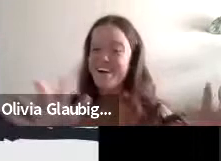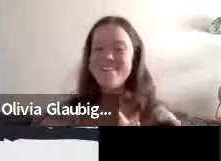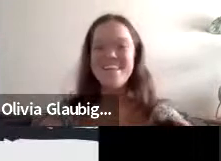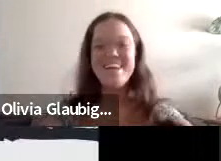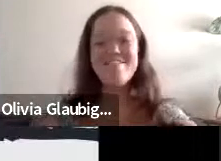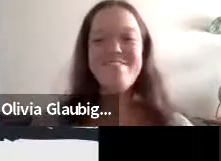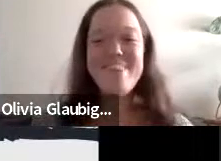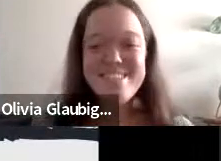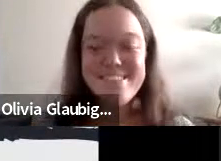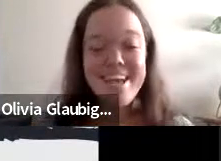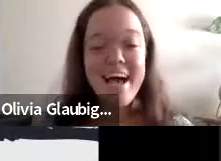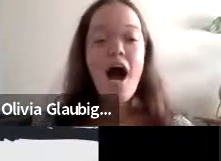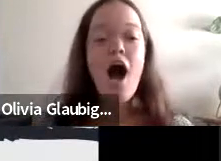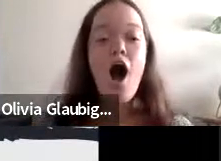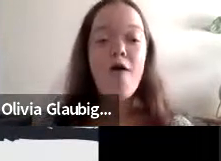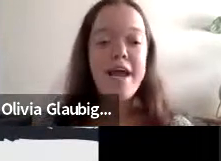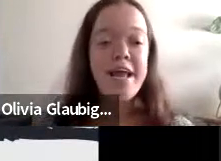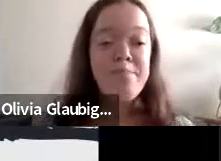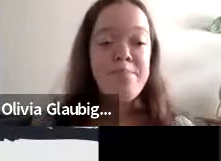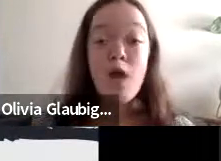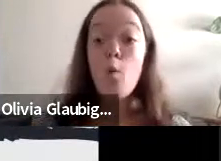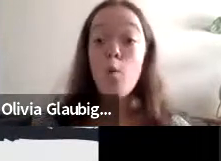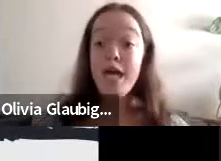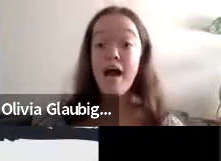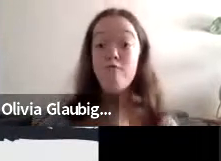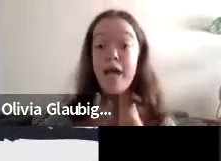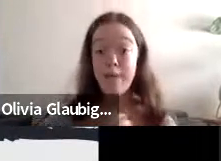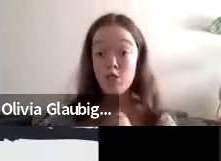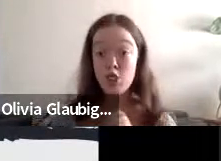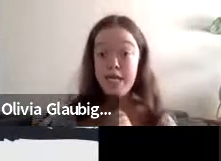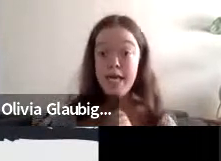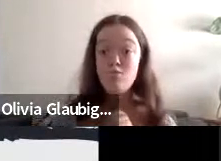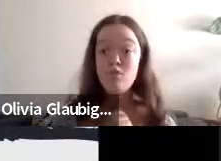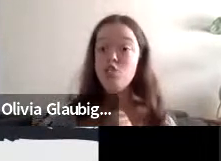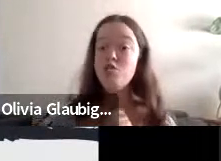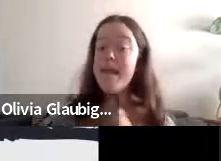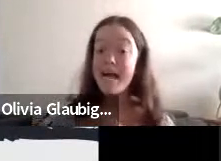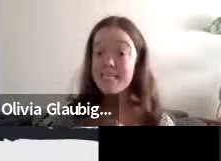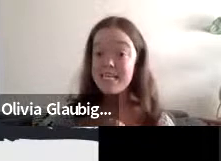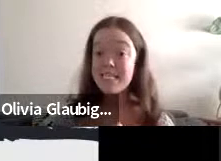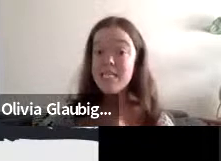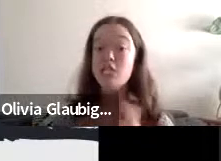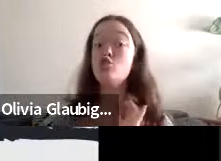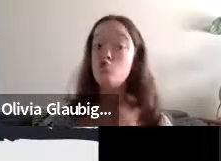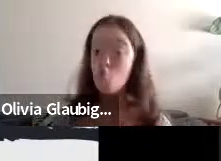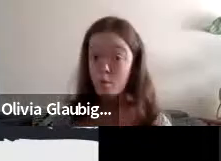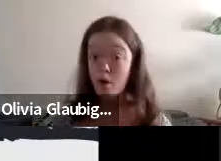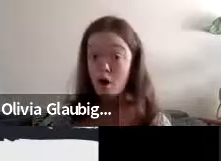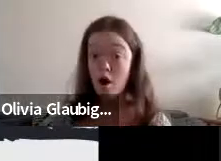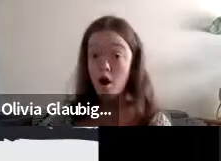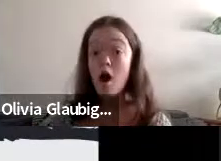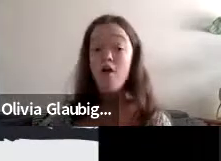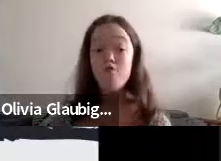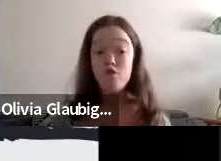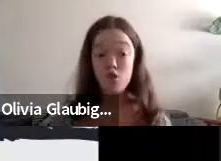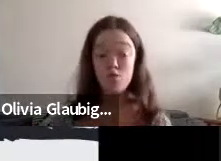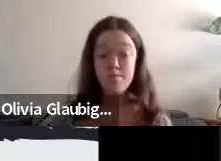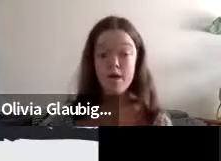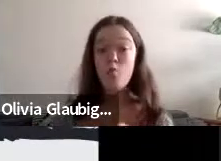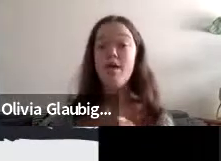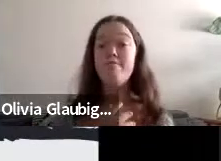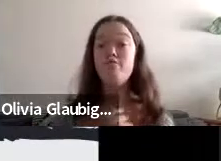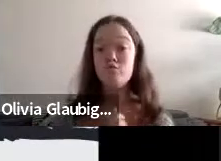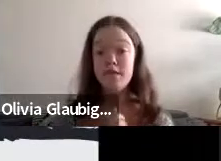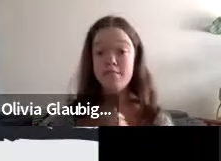There we go. Thanks for the patience. Alrighty, we have captioning in which you can access in the toolbar of